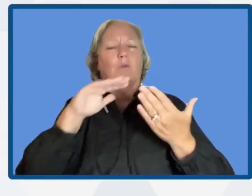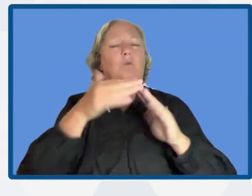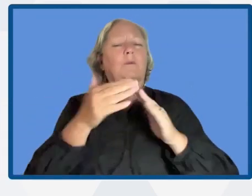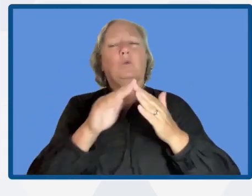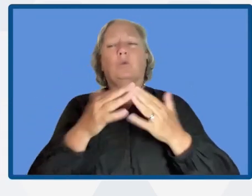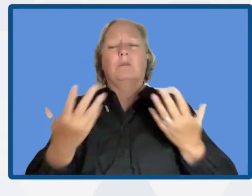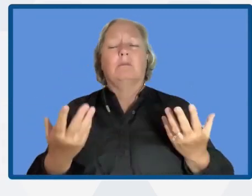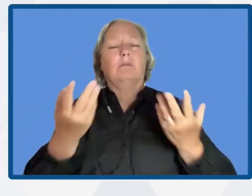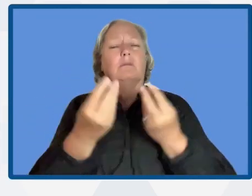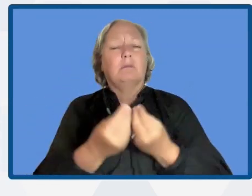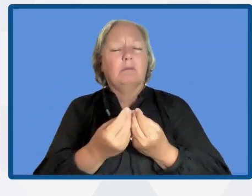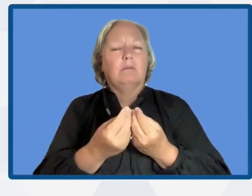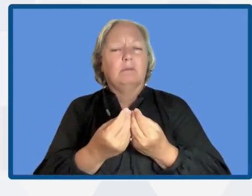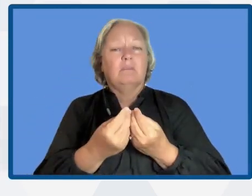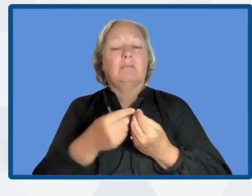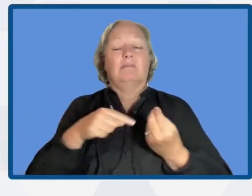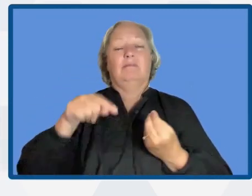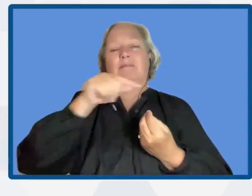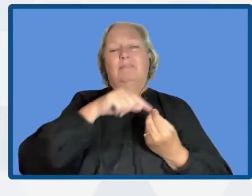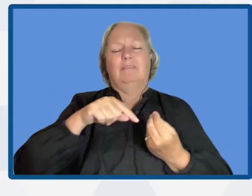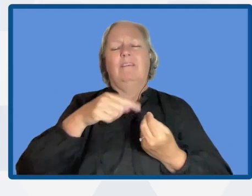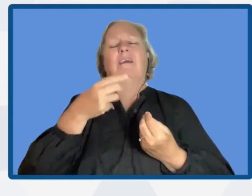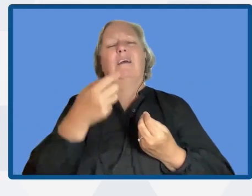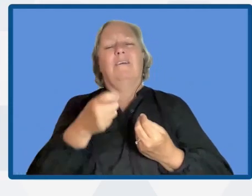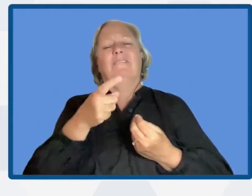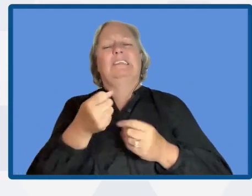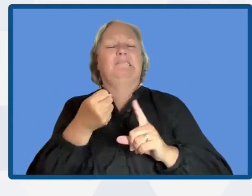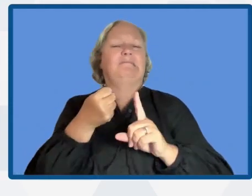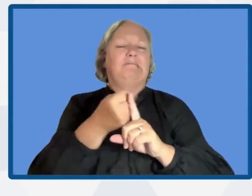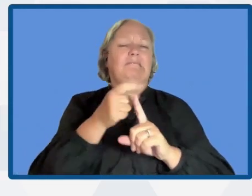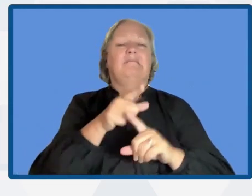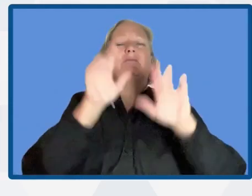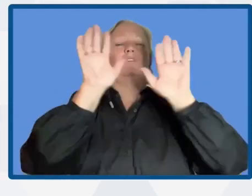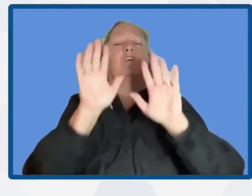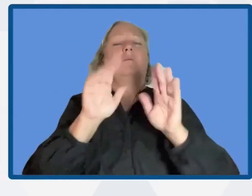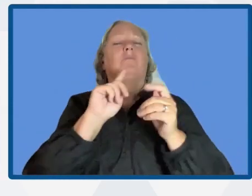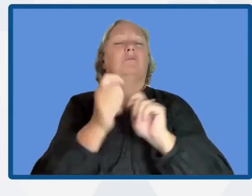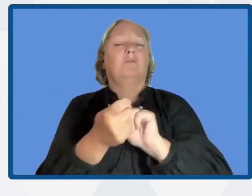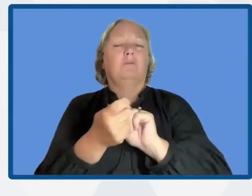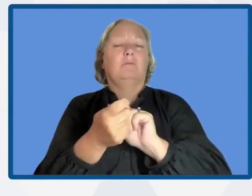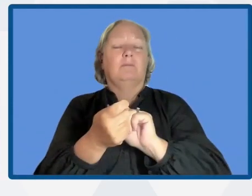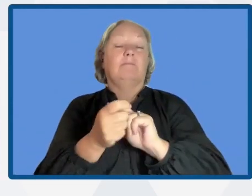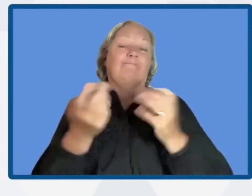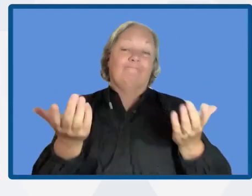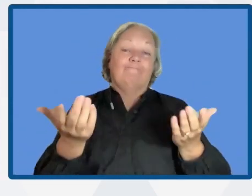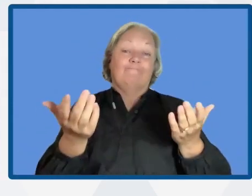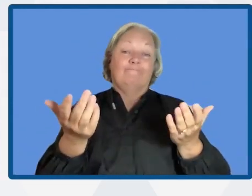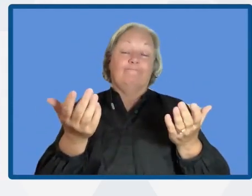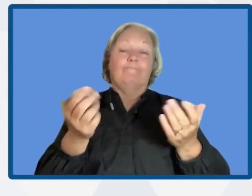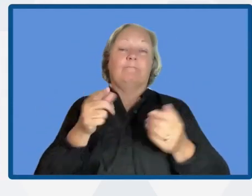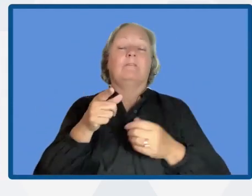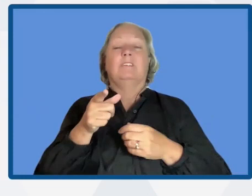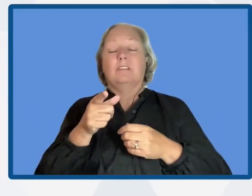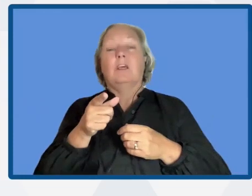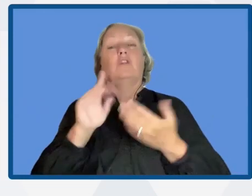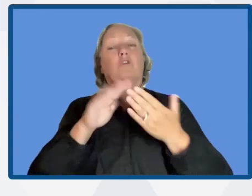that suffer the impacts and the effects of climate change? And well, we have heard the voices of the